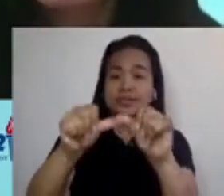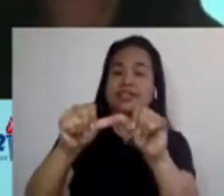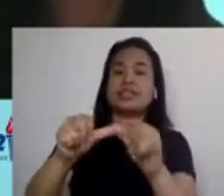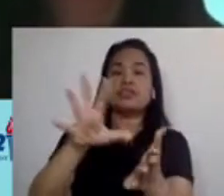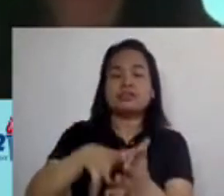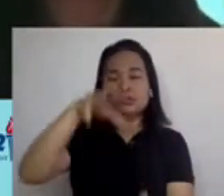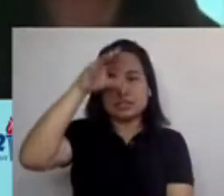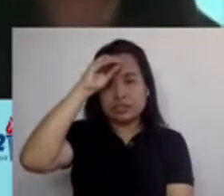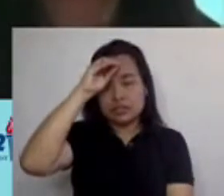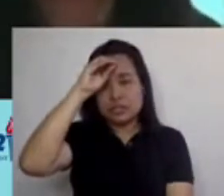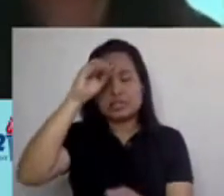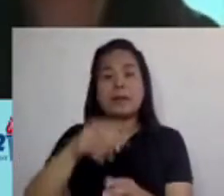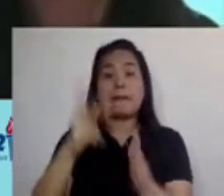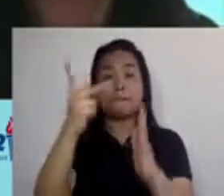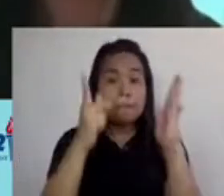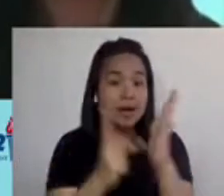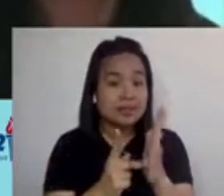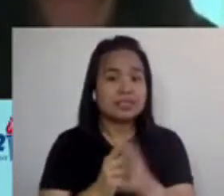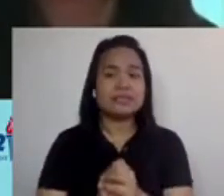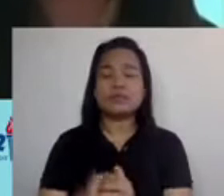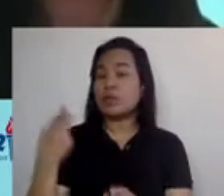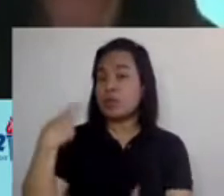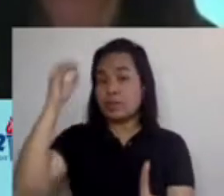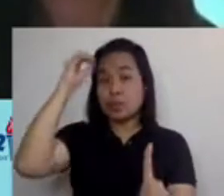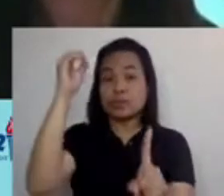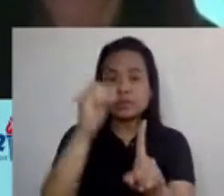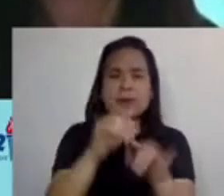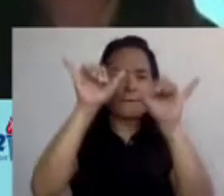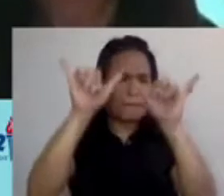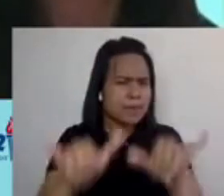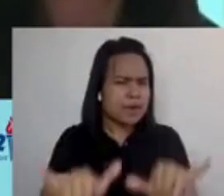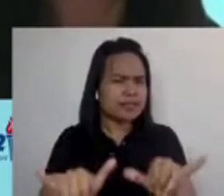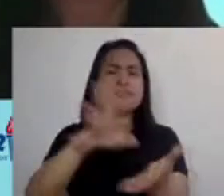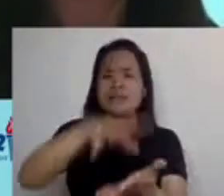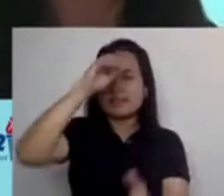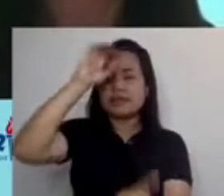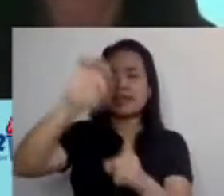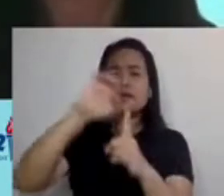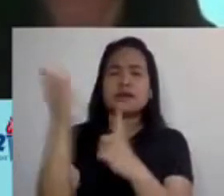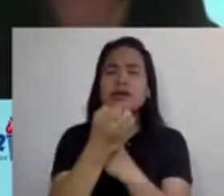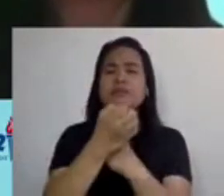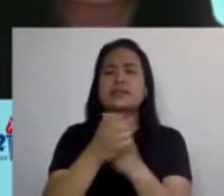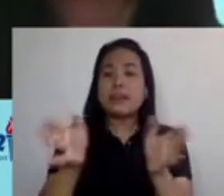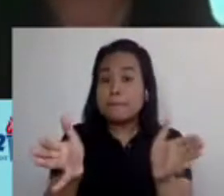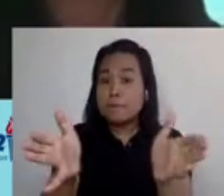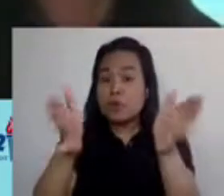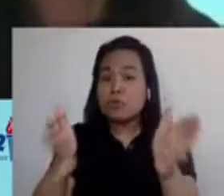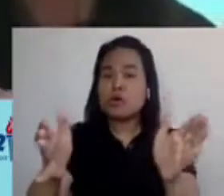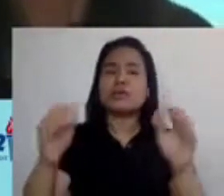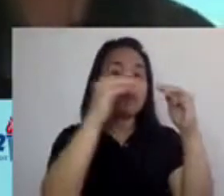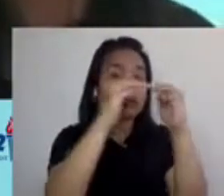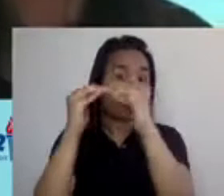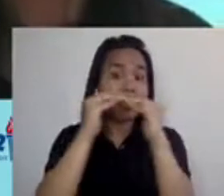We have Objective 6, maintained learning environments that promote fairness, respect, and care to encourage learning.